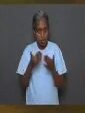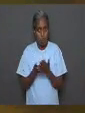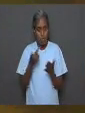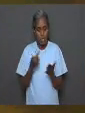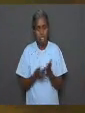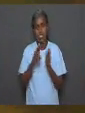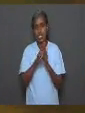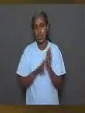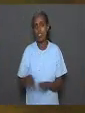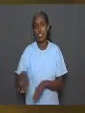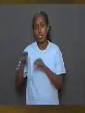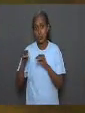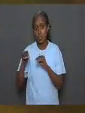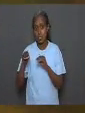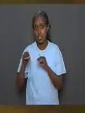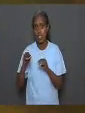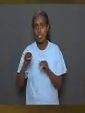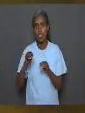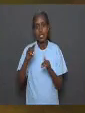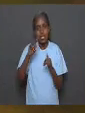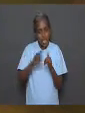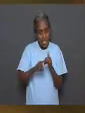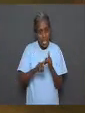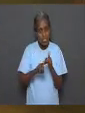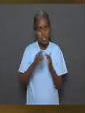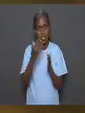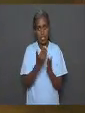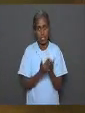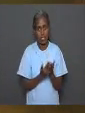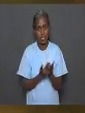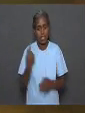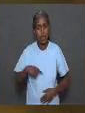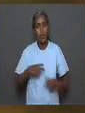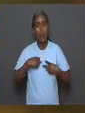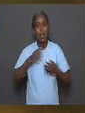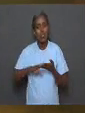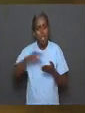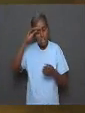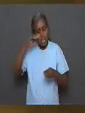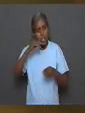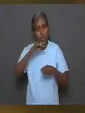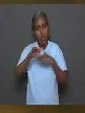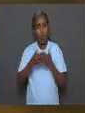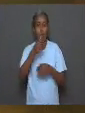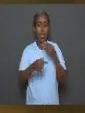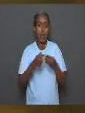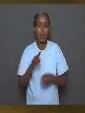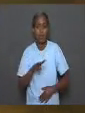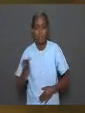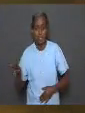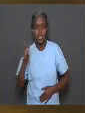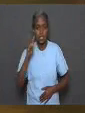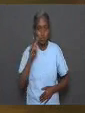That is all for this unit, students. In the last set of lessons, we have learned all about